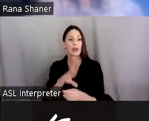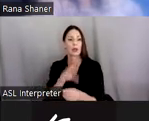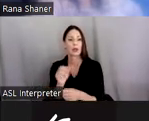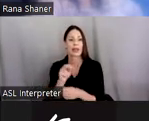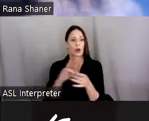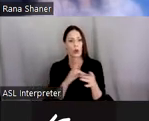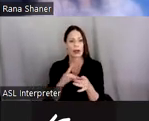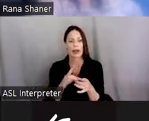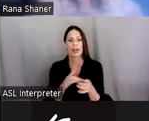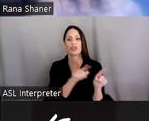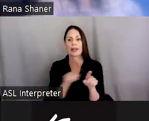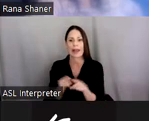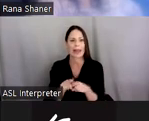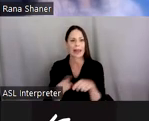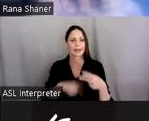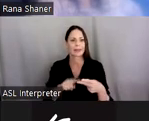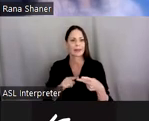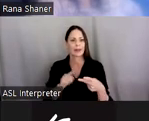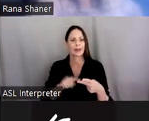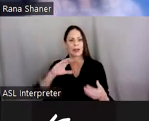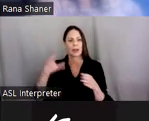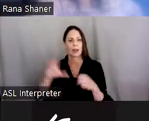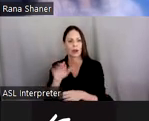And I want to speak on that for just a minute.